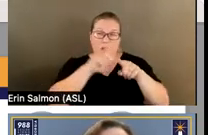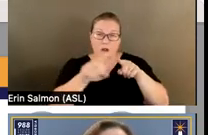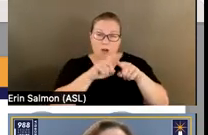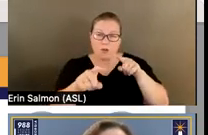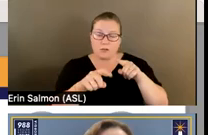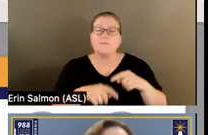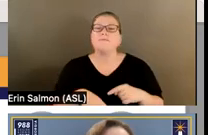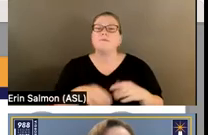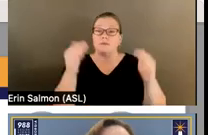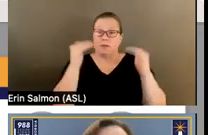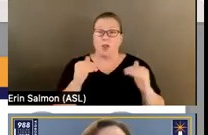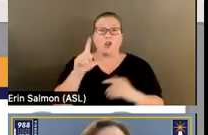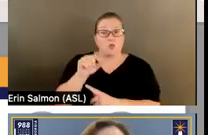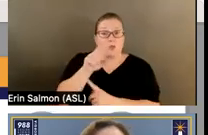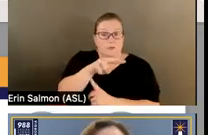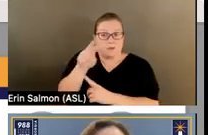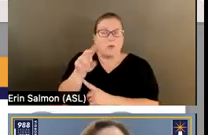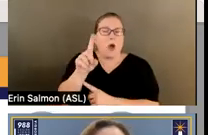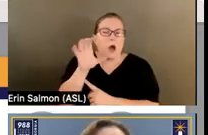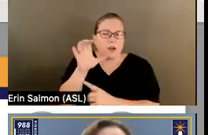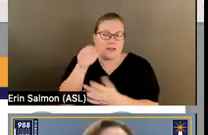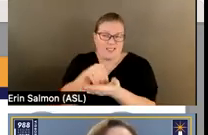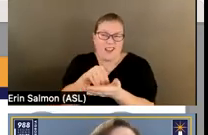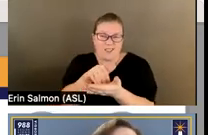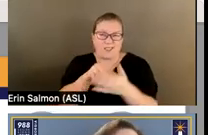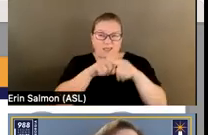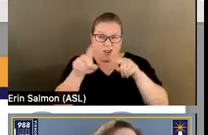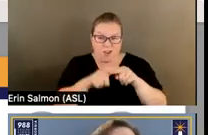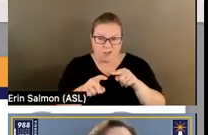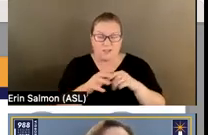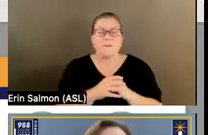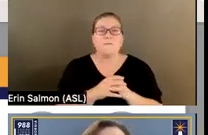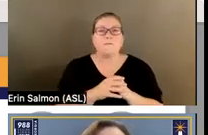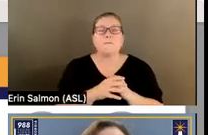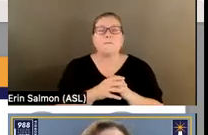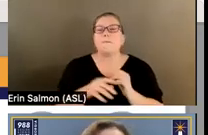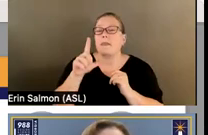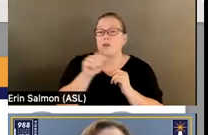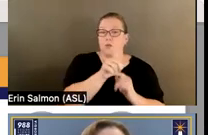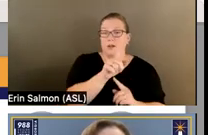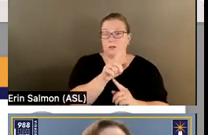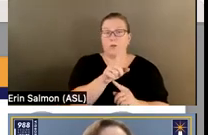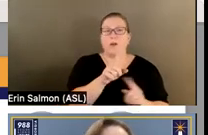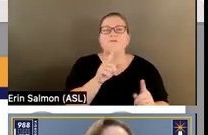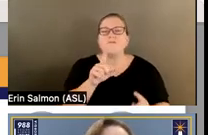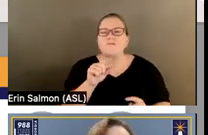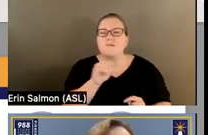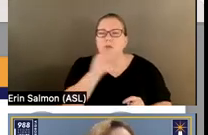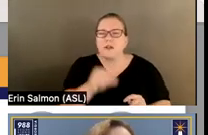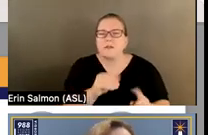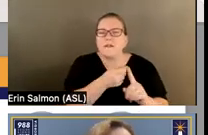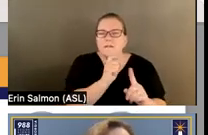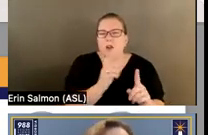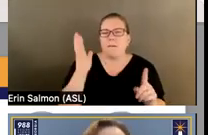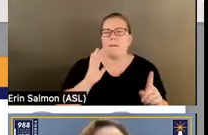in 2022, there was a little over 100,000 calls. Back in 2021, 20% of our calls were coming through from the